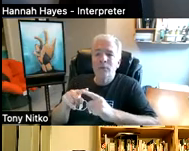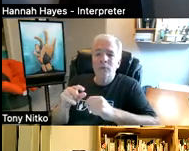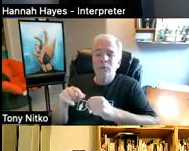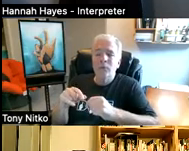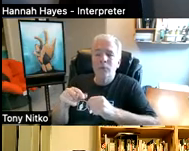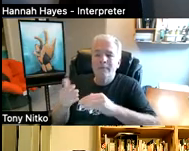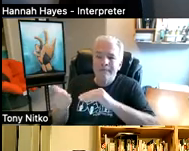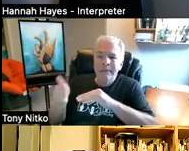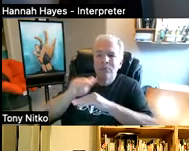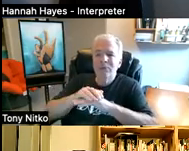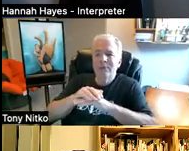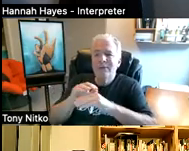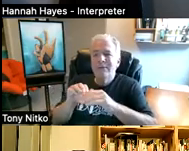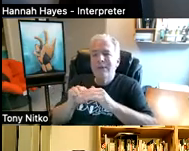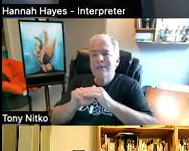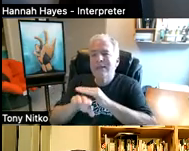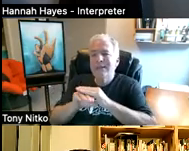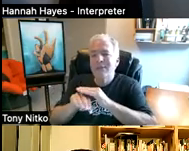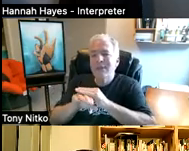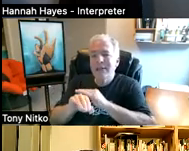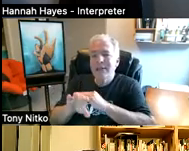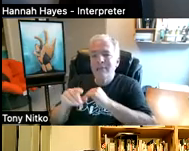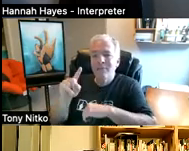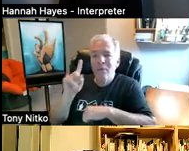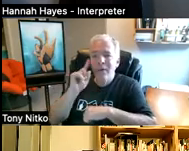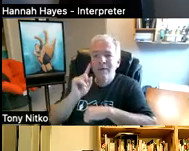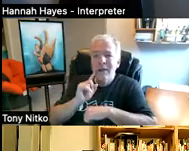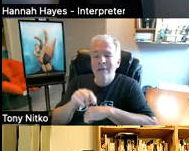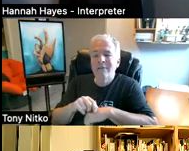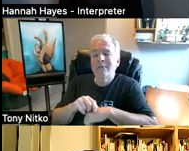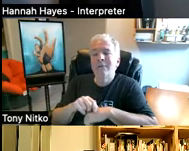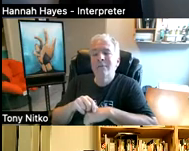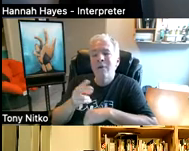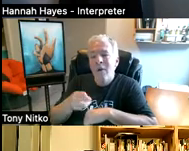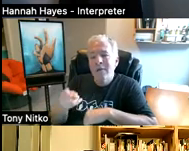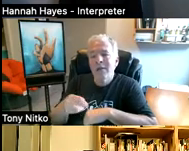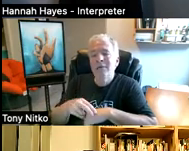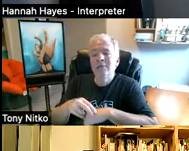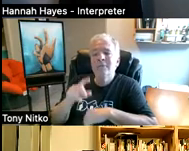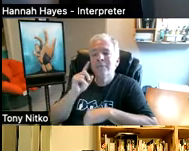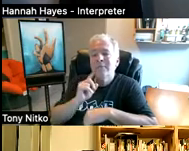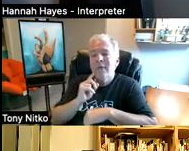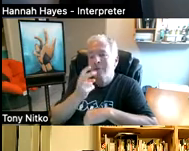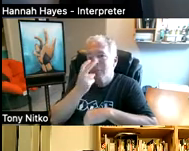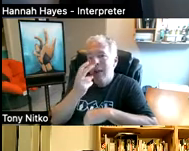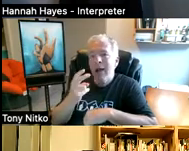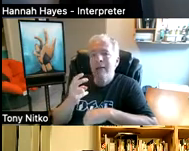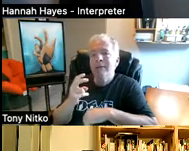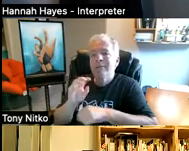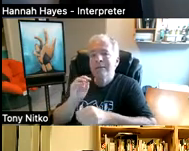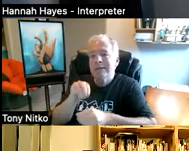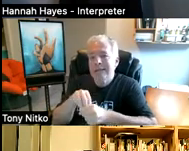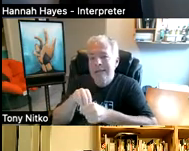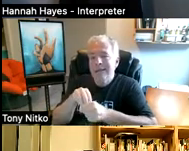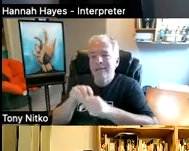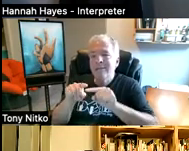2008, one of our largest goals is to increase accessibility for deaf individuals, hard of